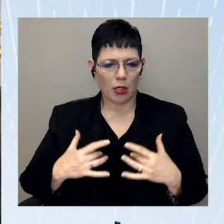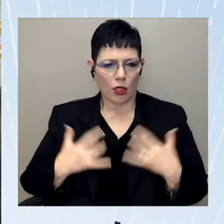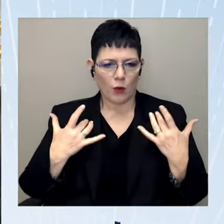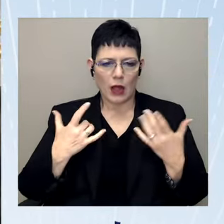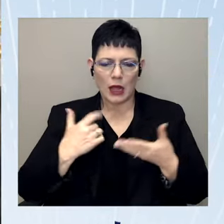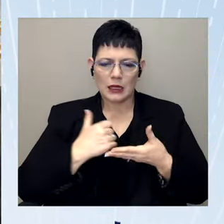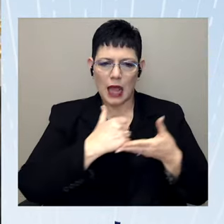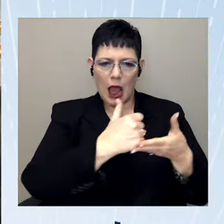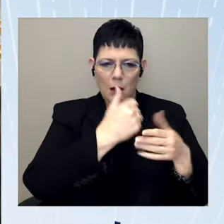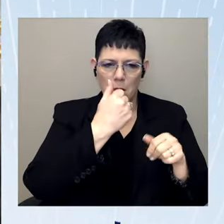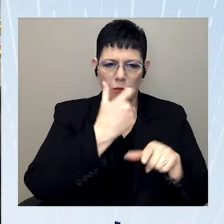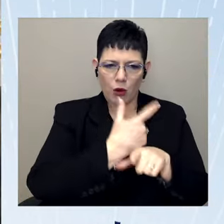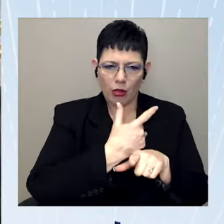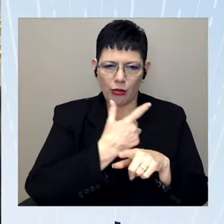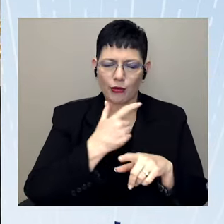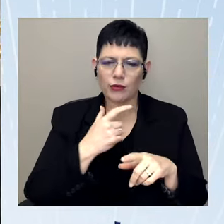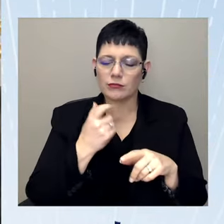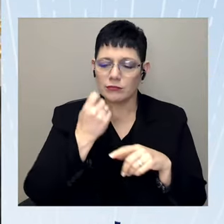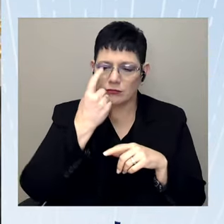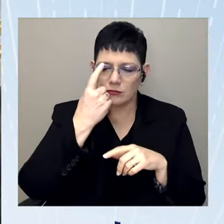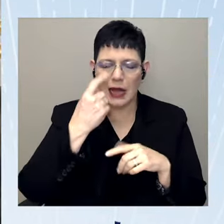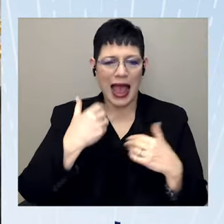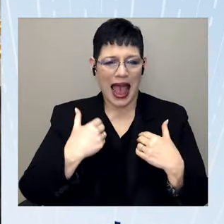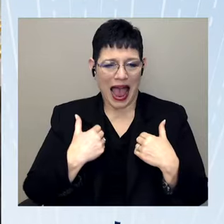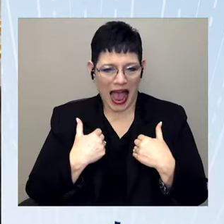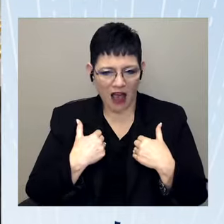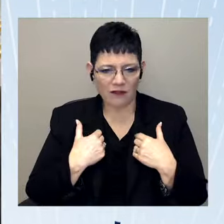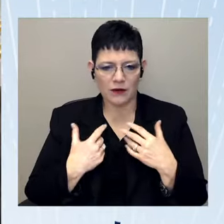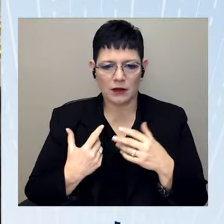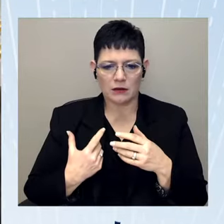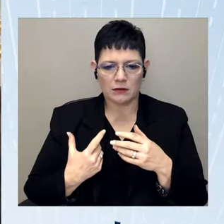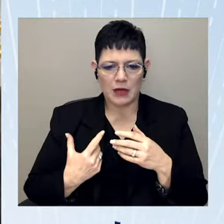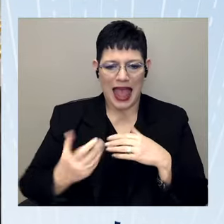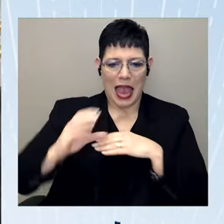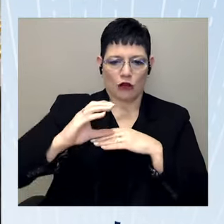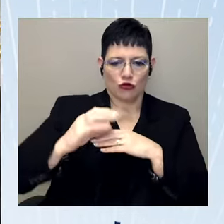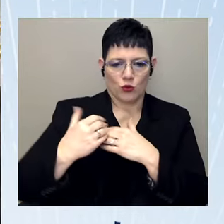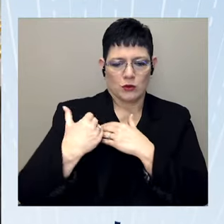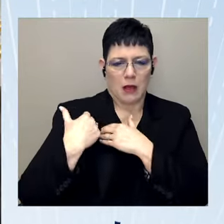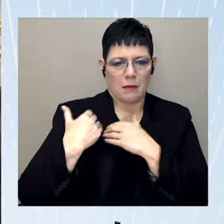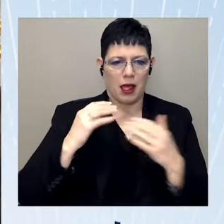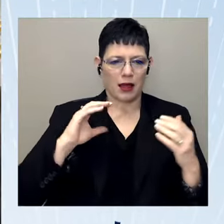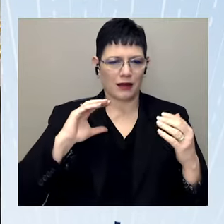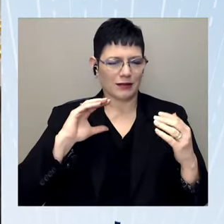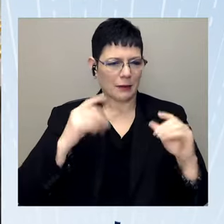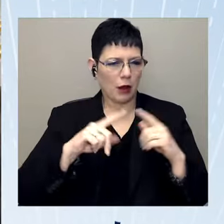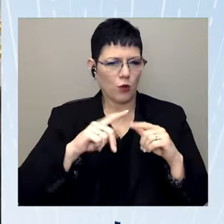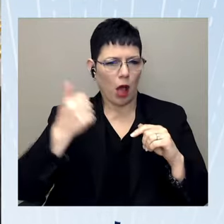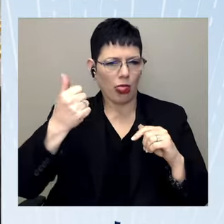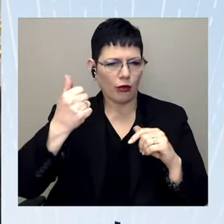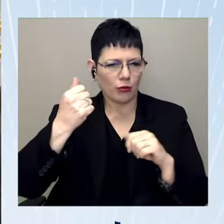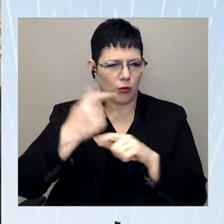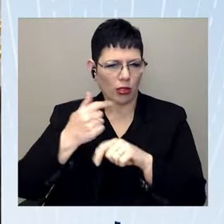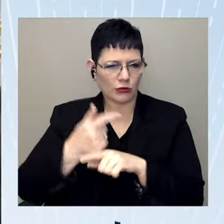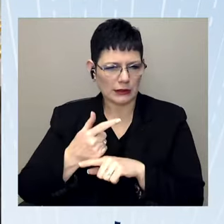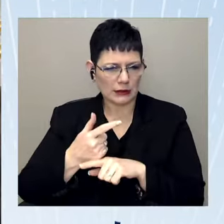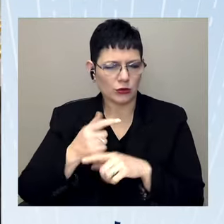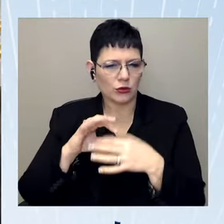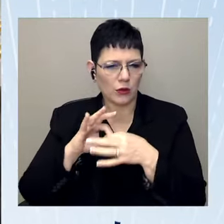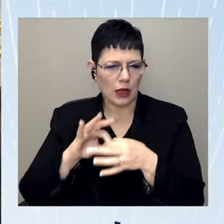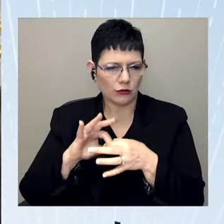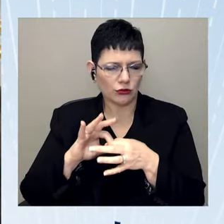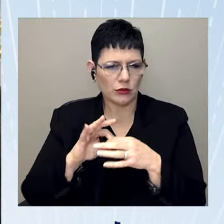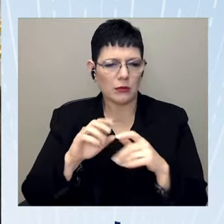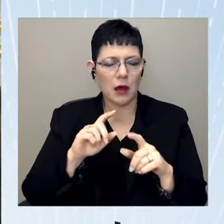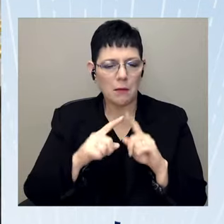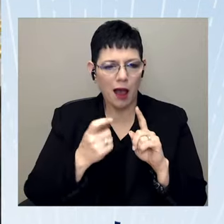and the care he needs, it does add an extra responsibility that sets us apart from most sibling relationships. However, it has also molded me